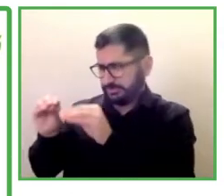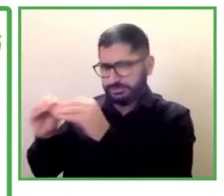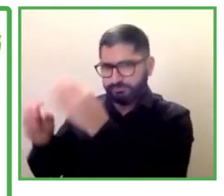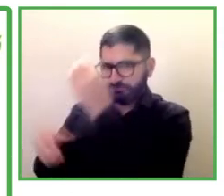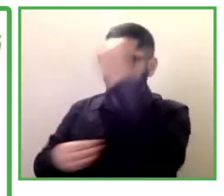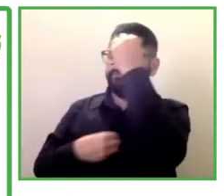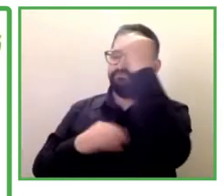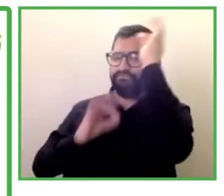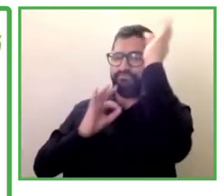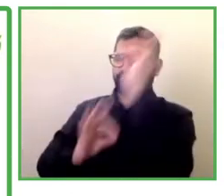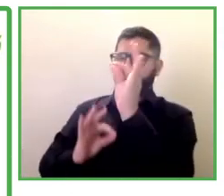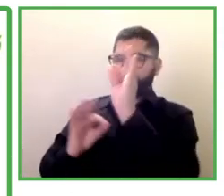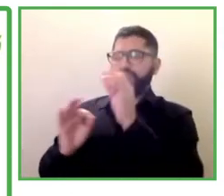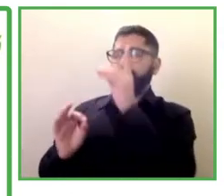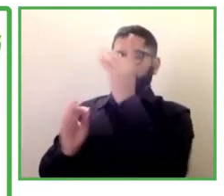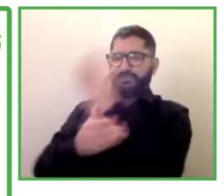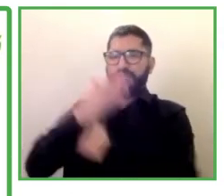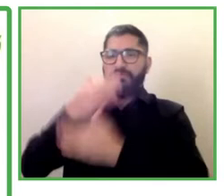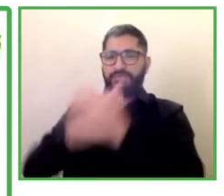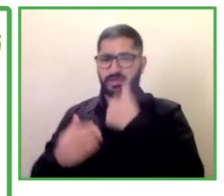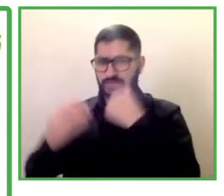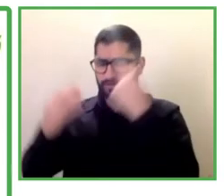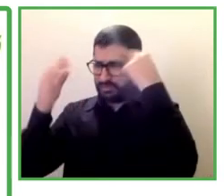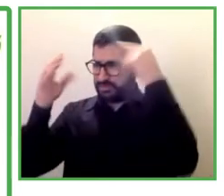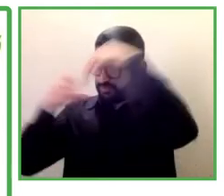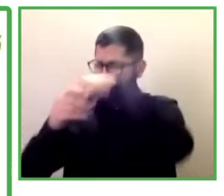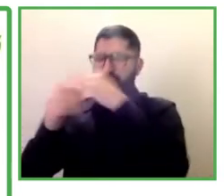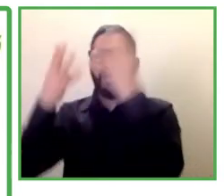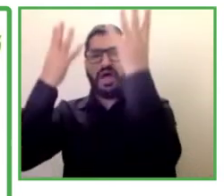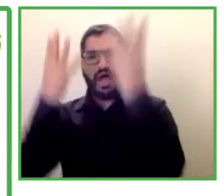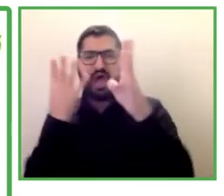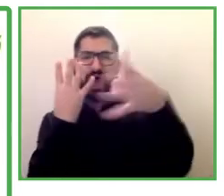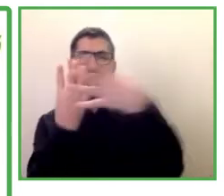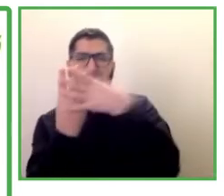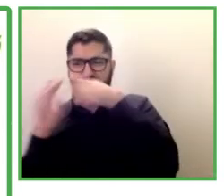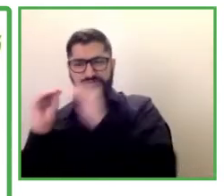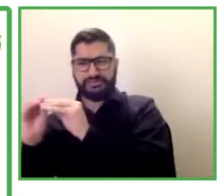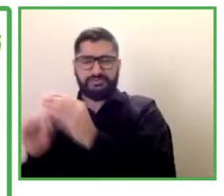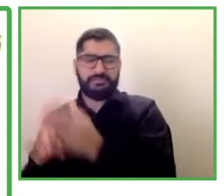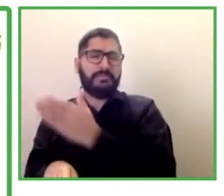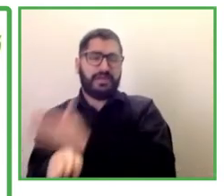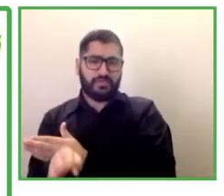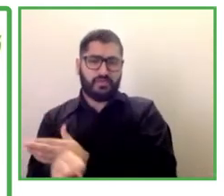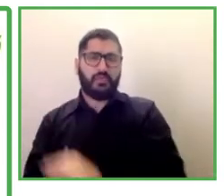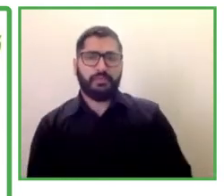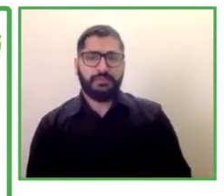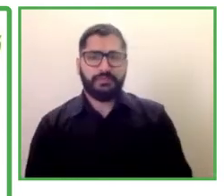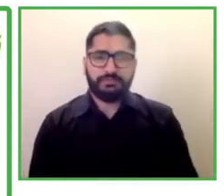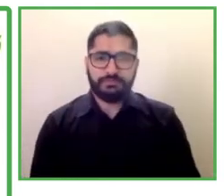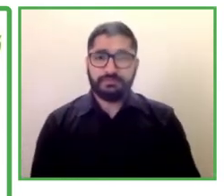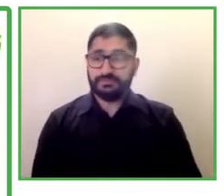do with mentally disabled people that are in the Alicante institution.